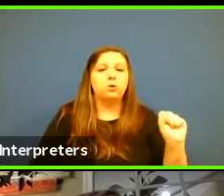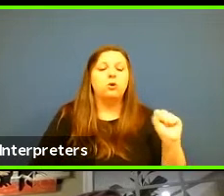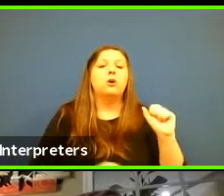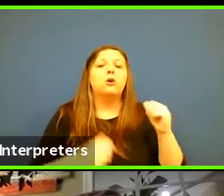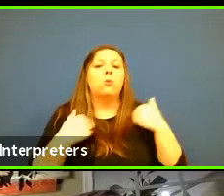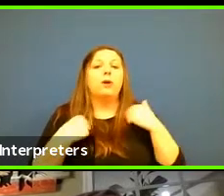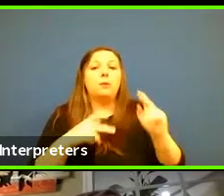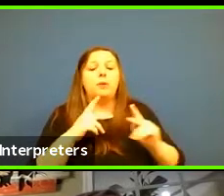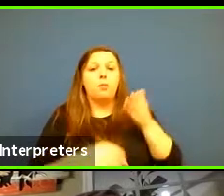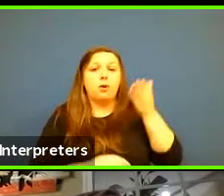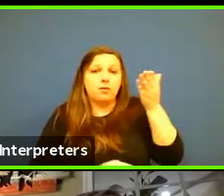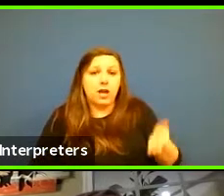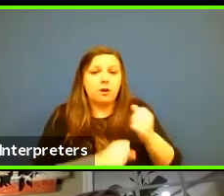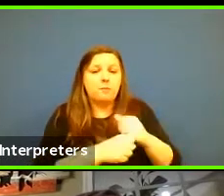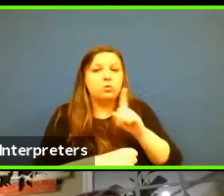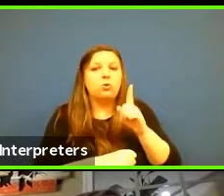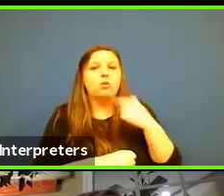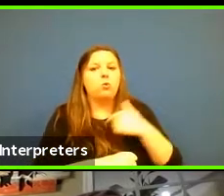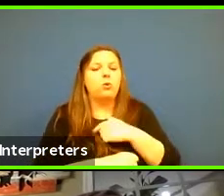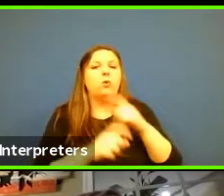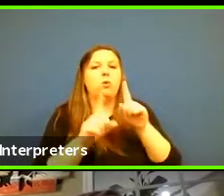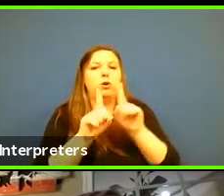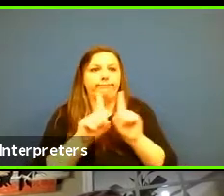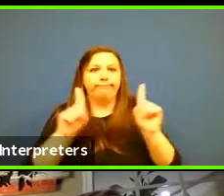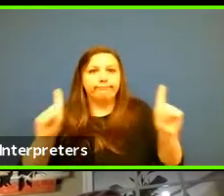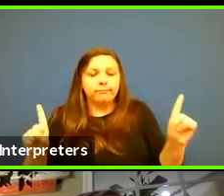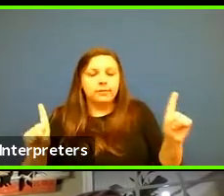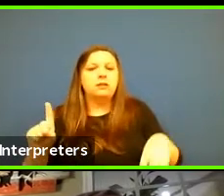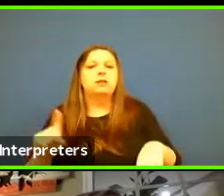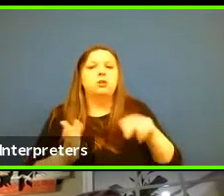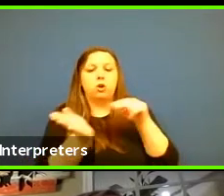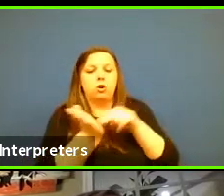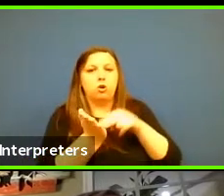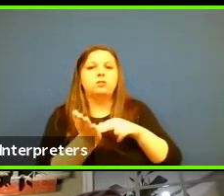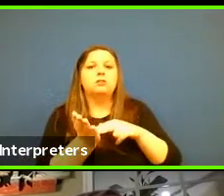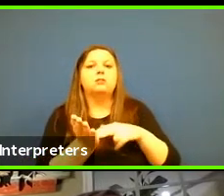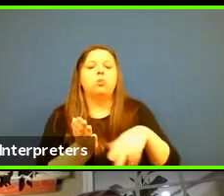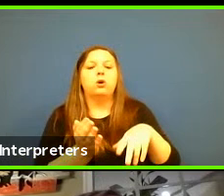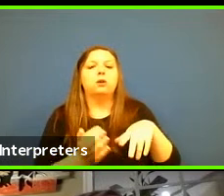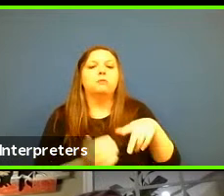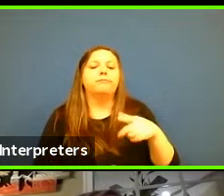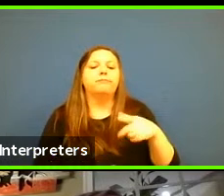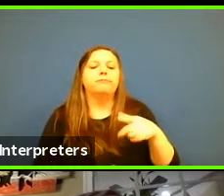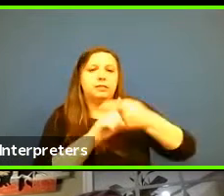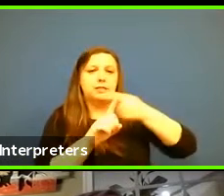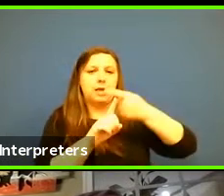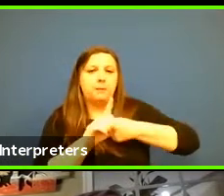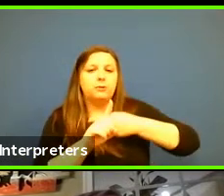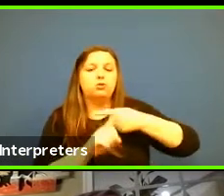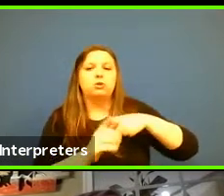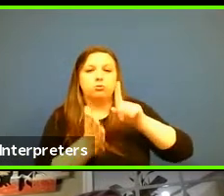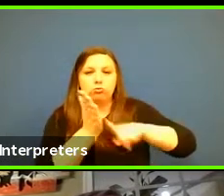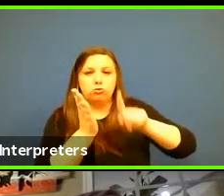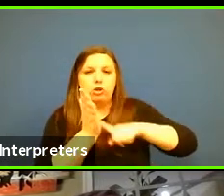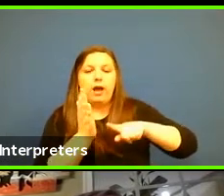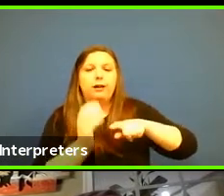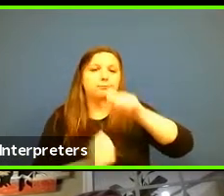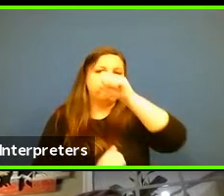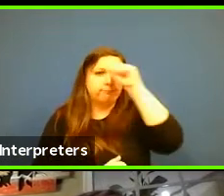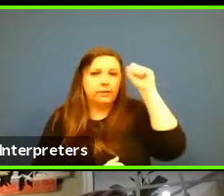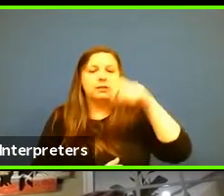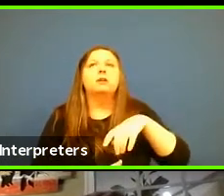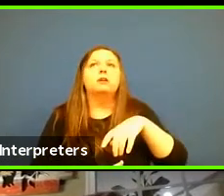Our nurses were doing temperature checks. We had, thank you to our custodial staff. They were there, and plant services